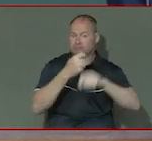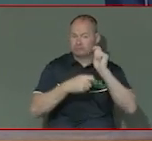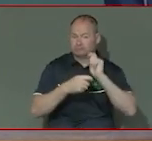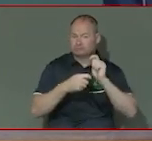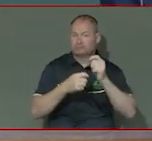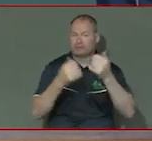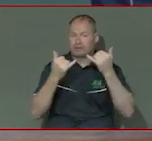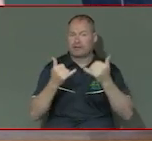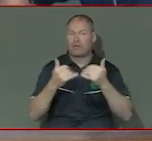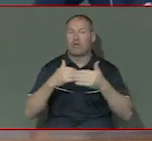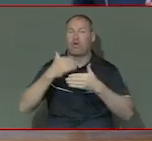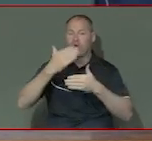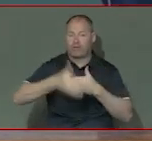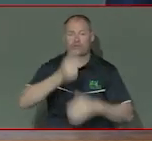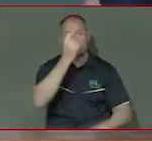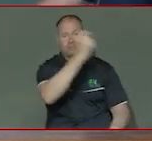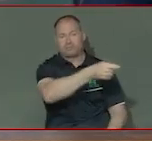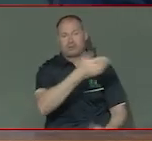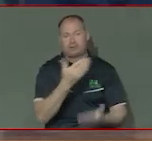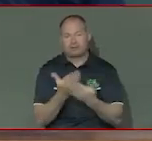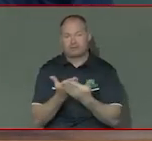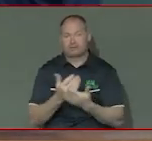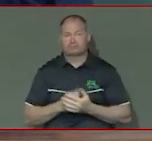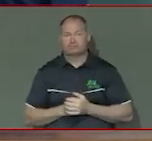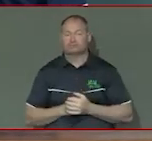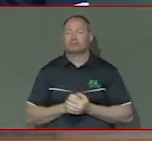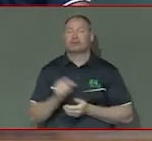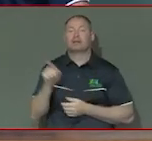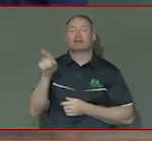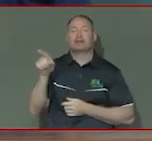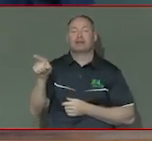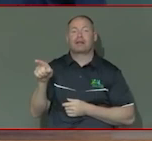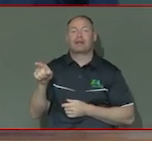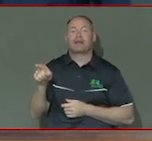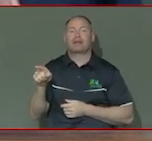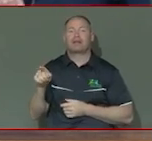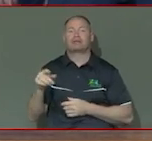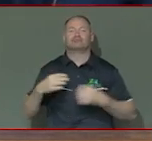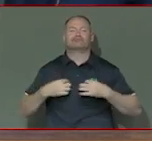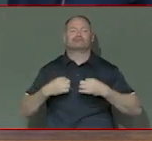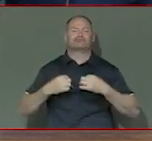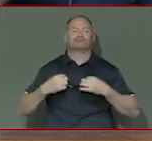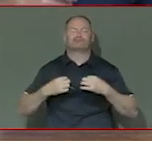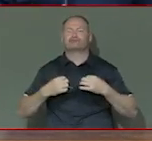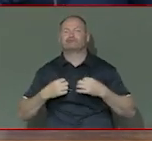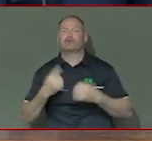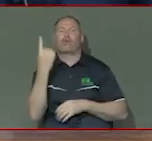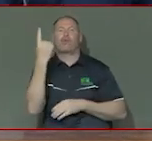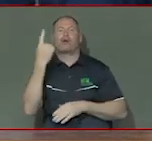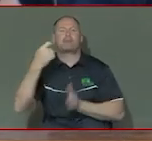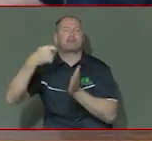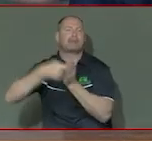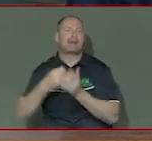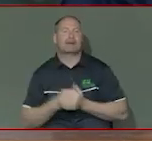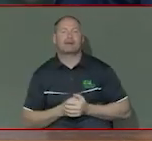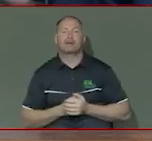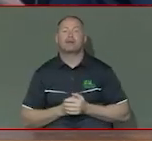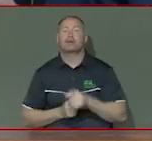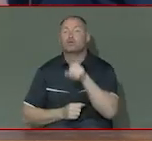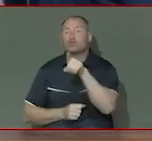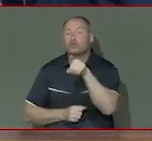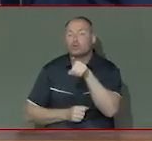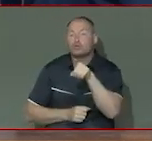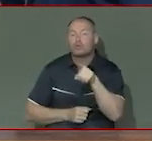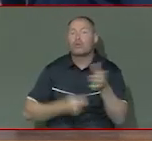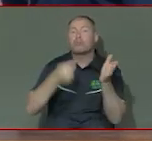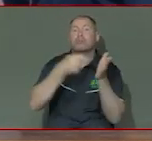pay them. All right. These people, they only buy one pair of trousers or one pair of shoes, but you buy 20